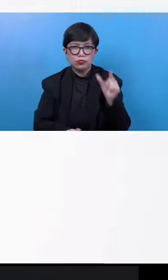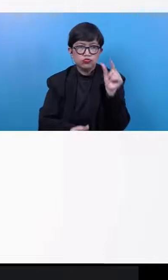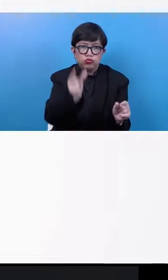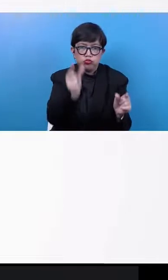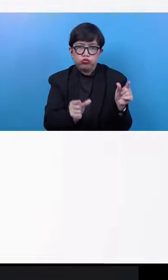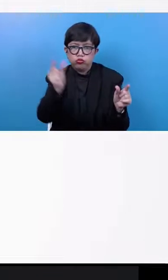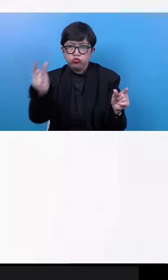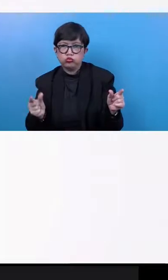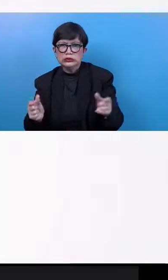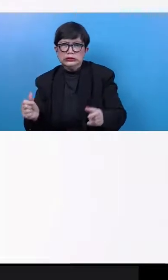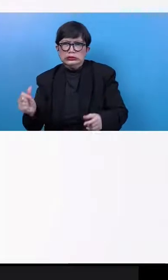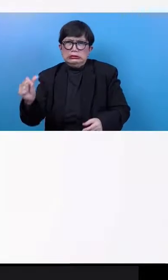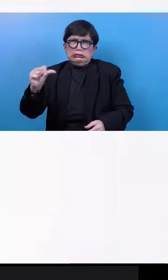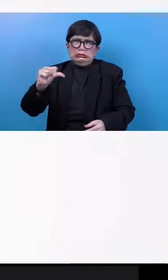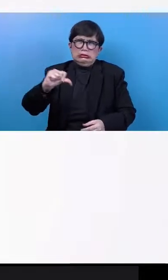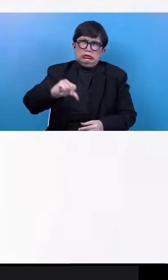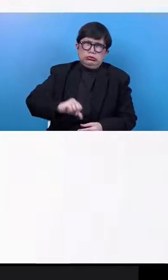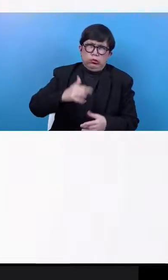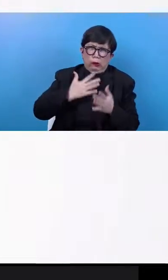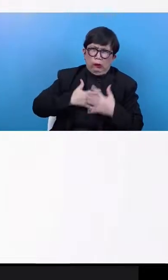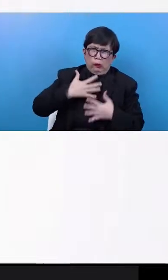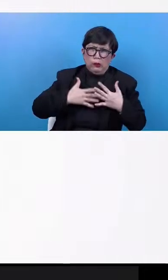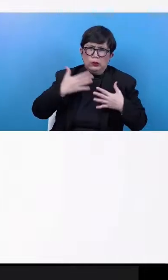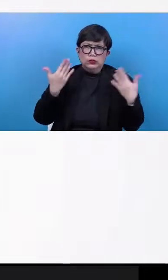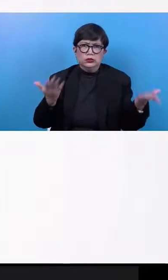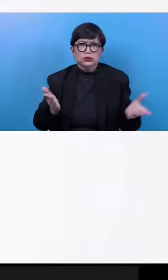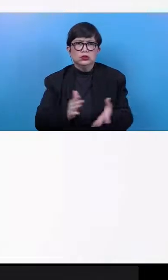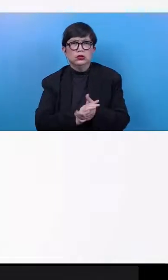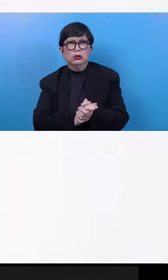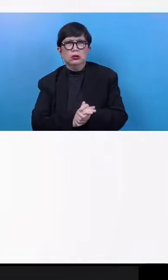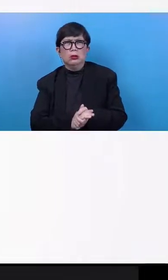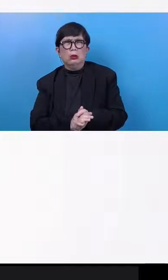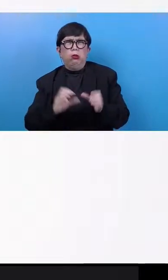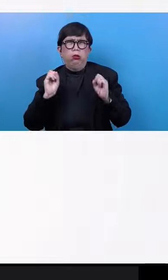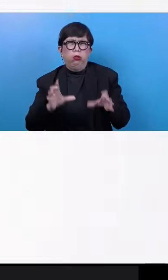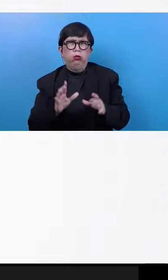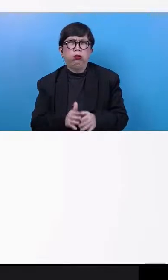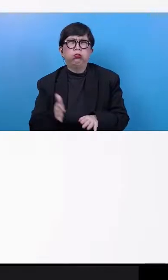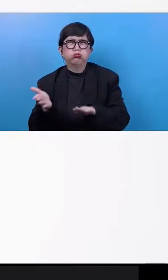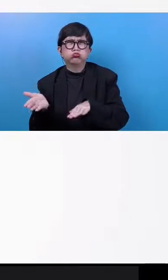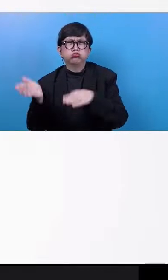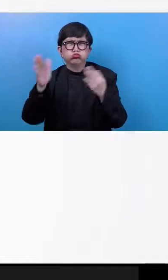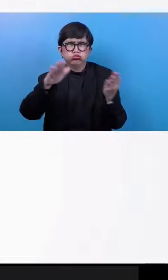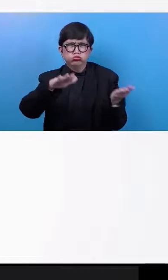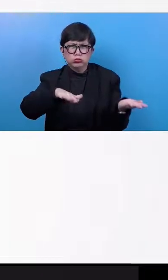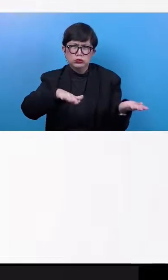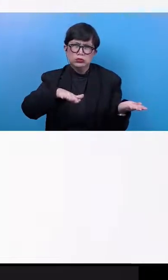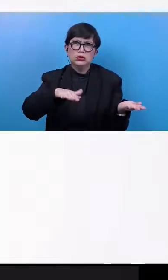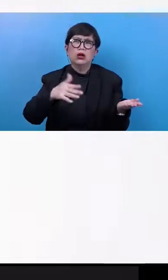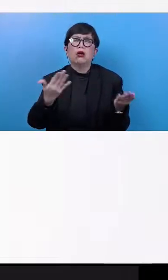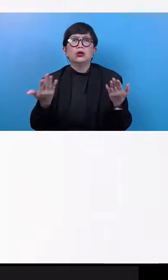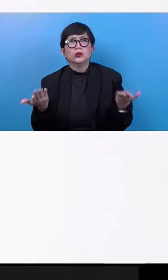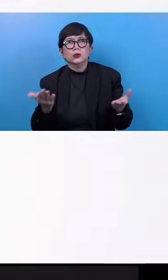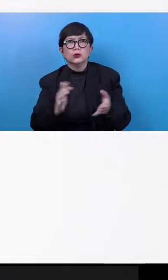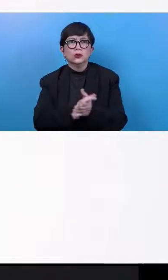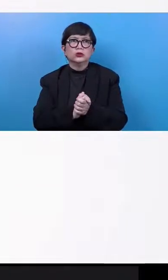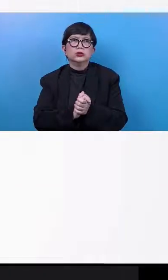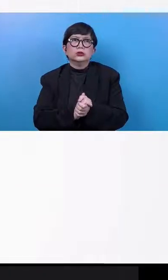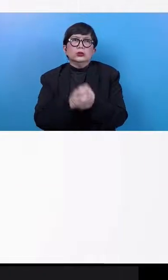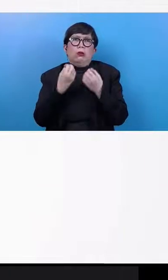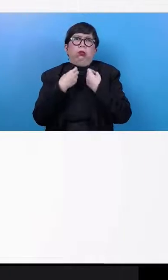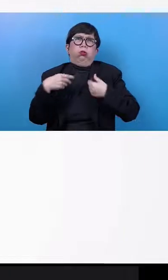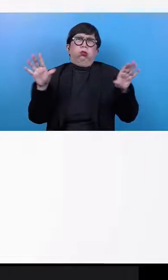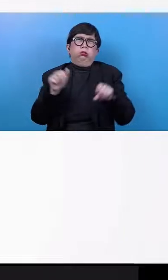whom we know have lost loved ones, lost jobs, but far worse, including the people of having the